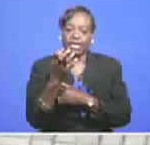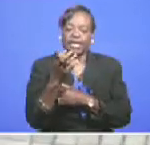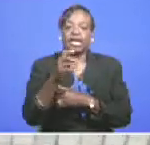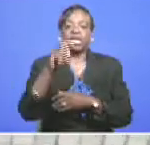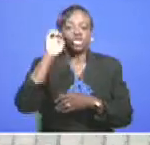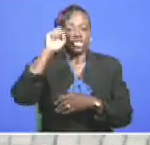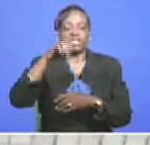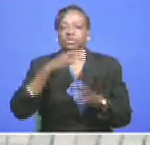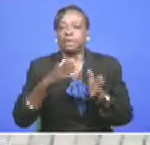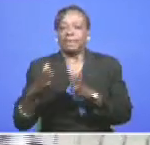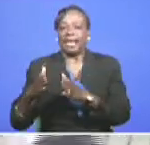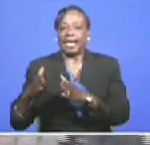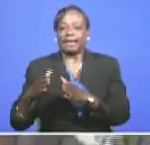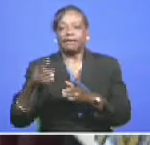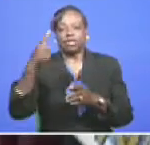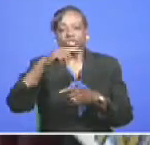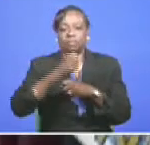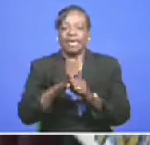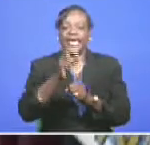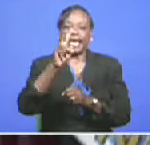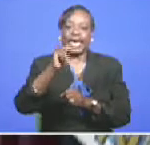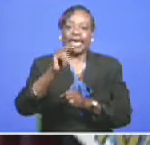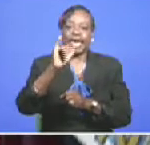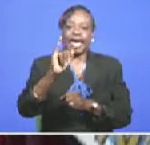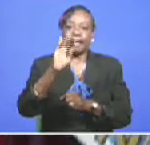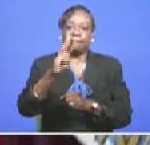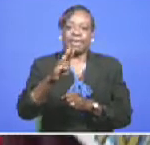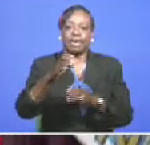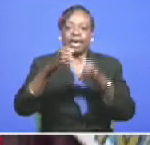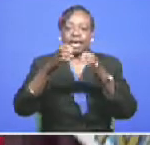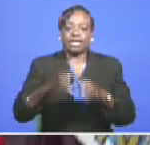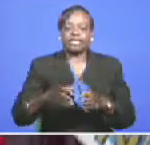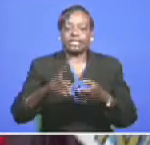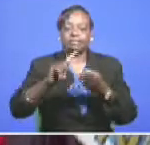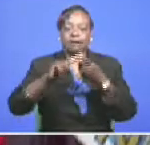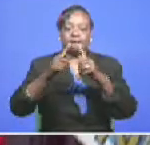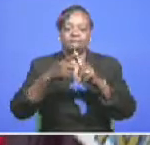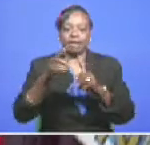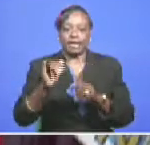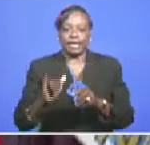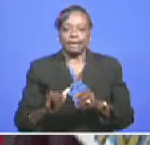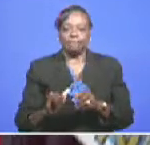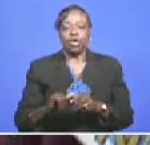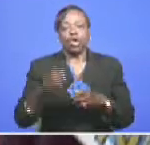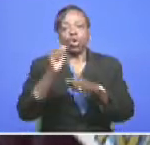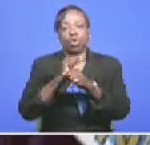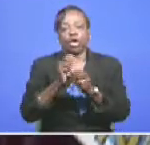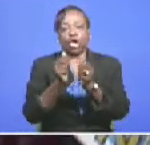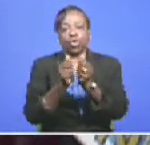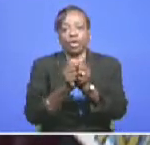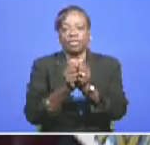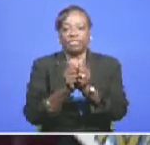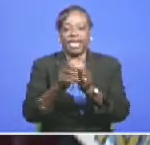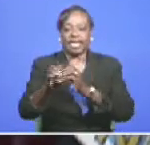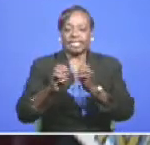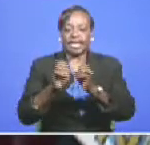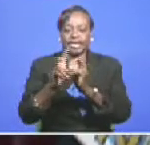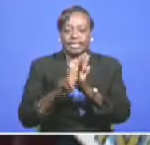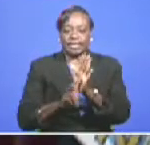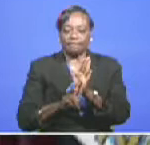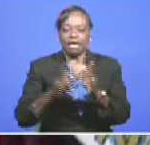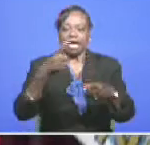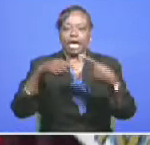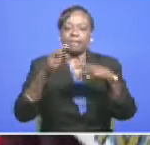NIB more customer-friendly. So we're working with the executive on, first of all, coming up with a